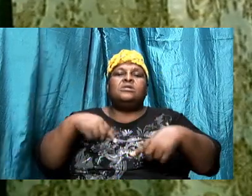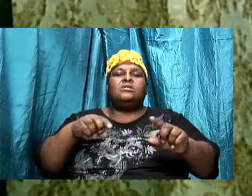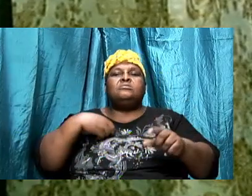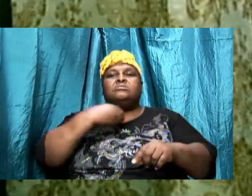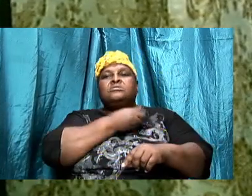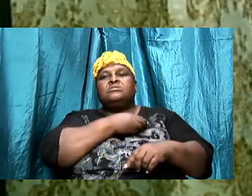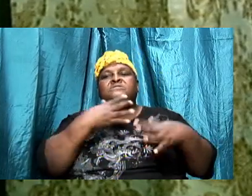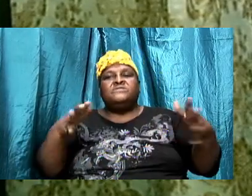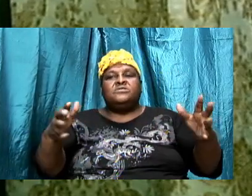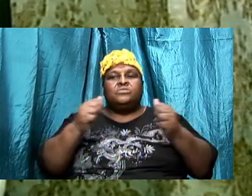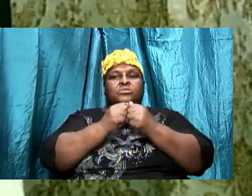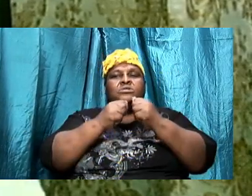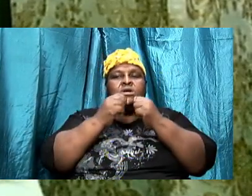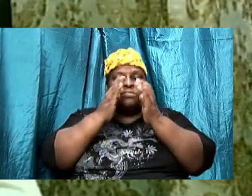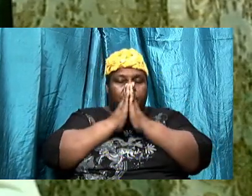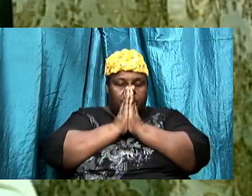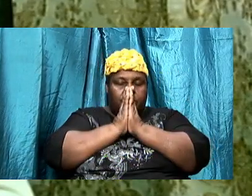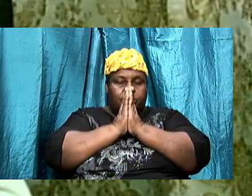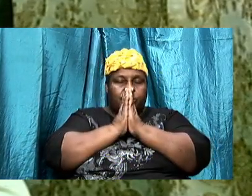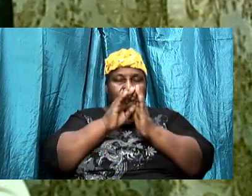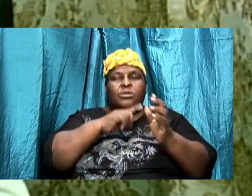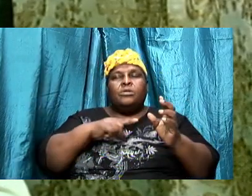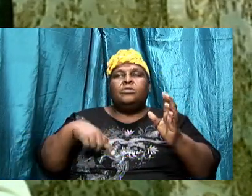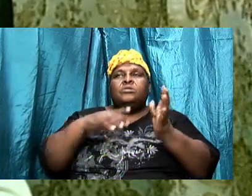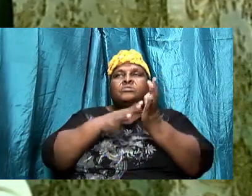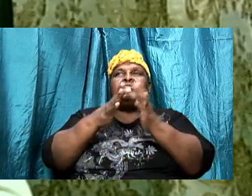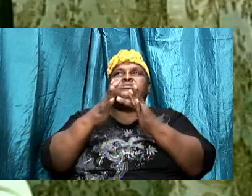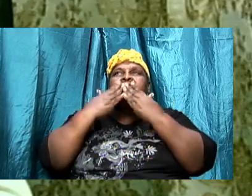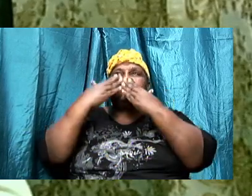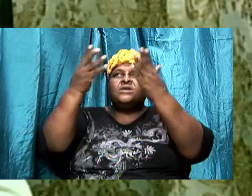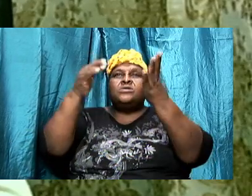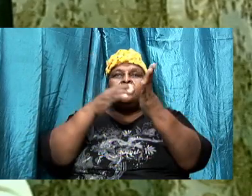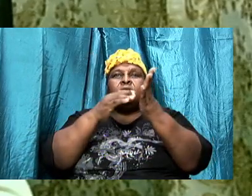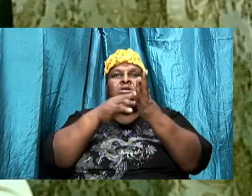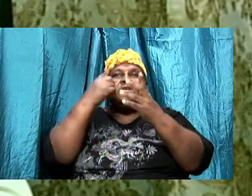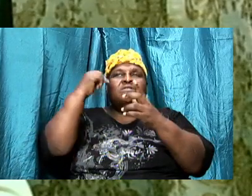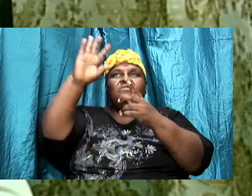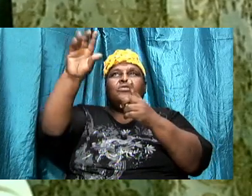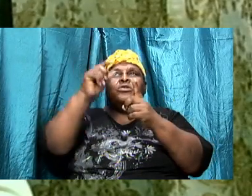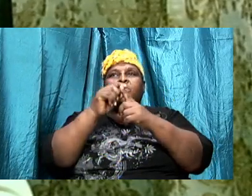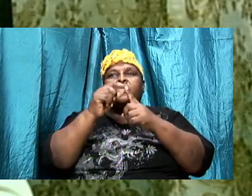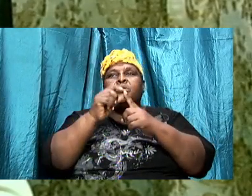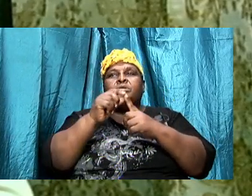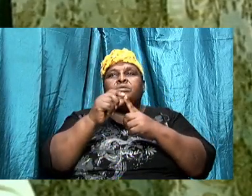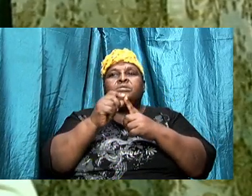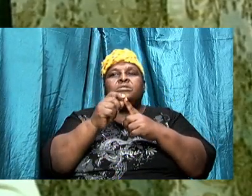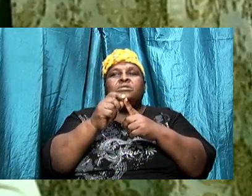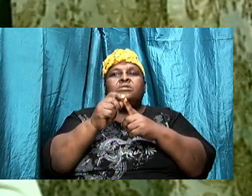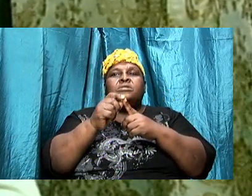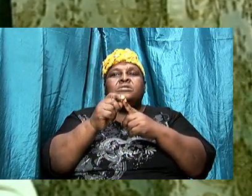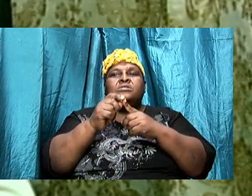quick prayer. Lord Jesus, we thank you again for your words. We thank you for your